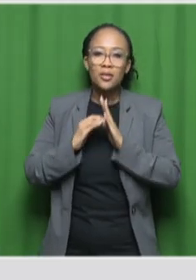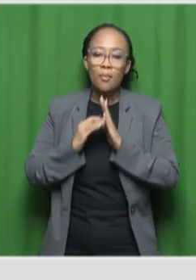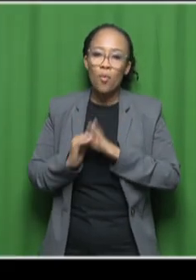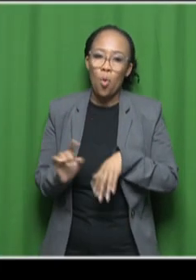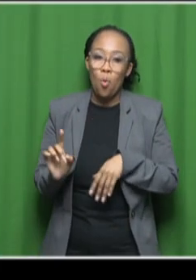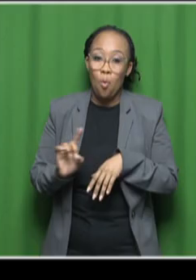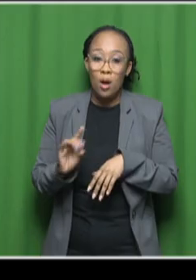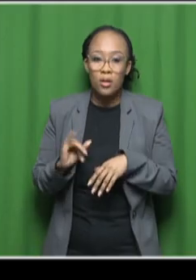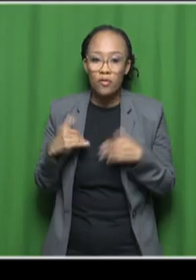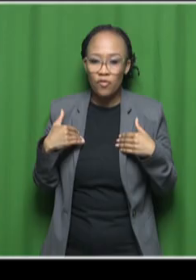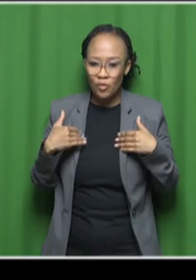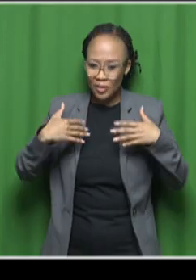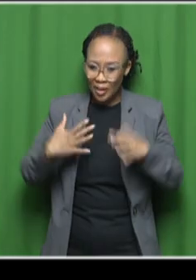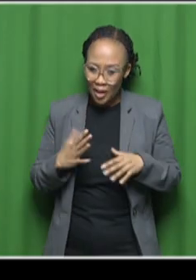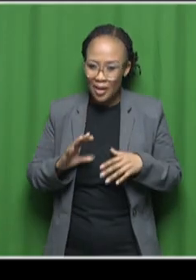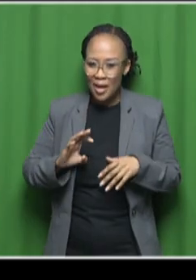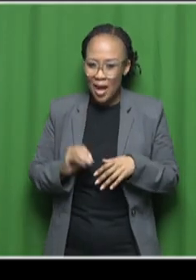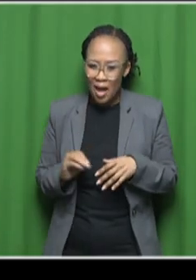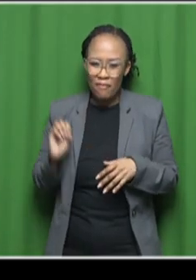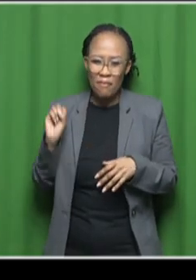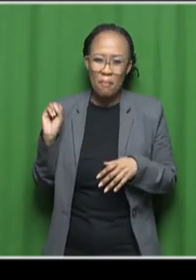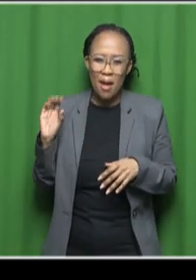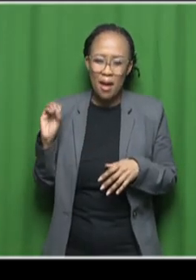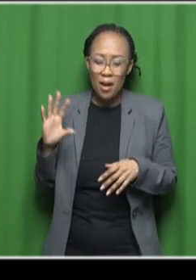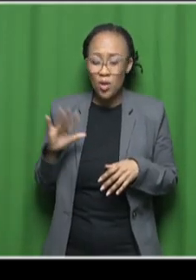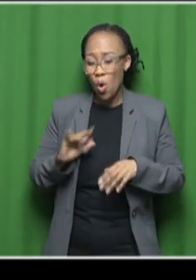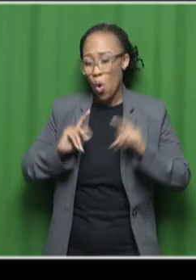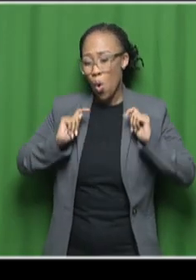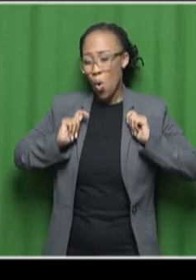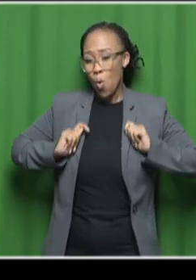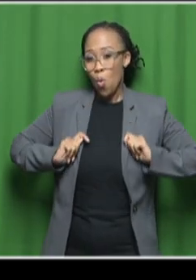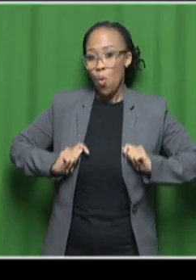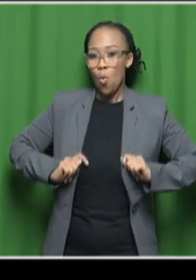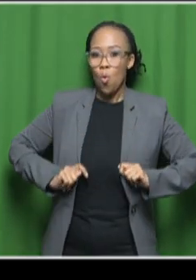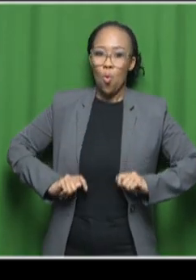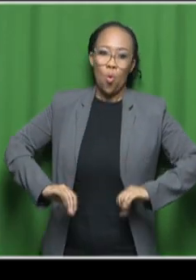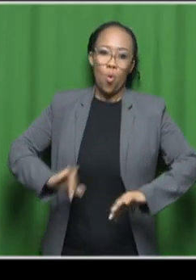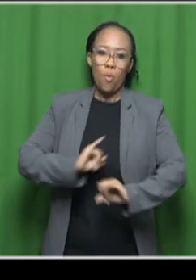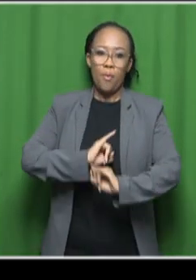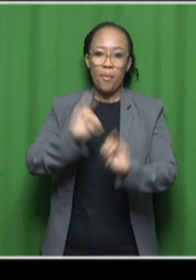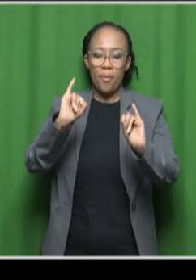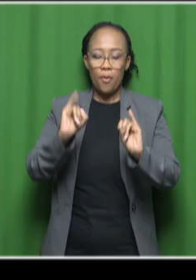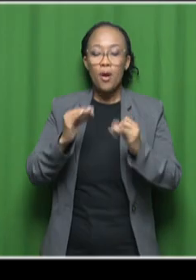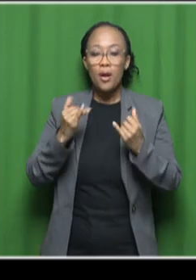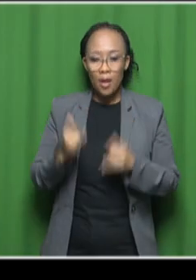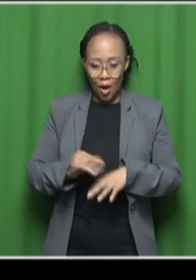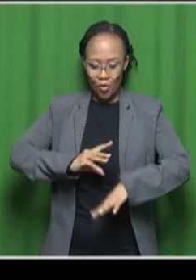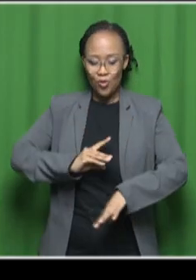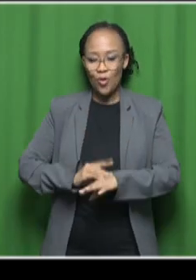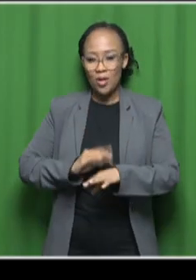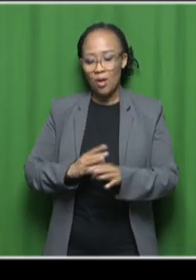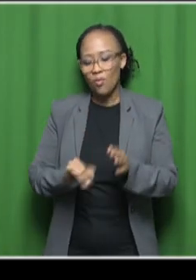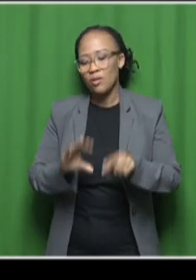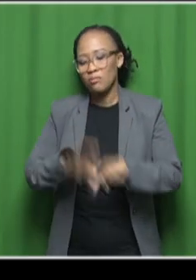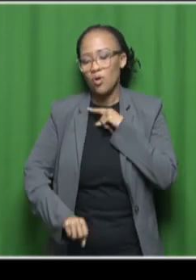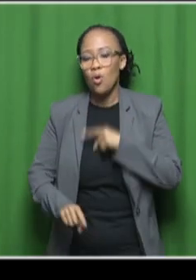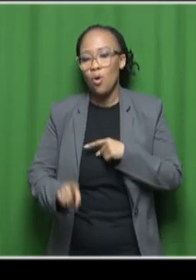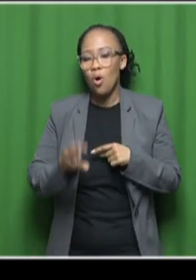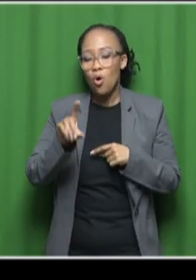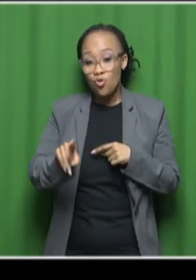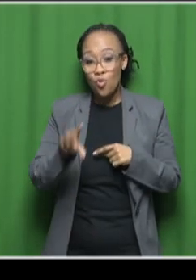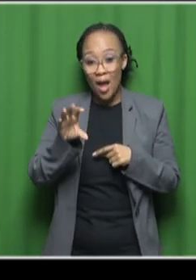having chest pains or severe fatigue, that your healthcare professional will know that you had rheumatic fever, so that they can refer